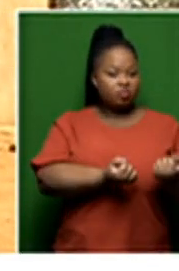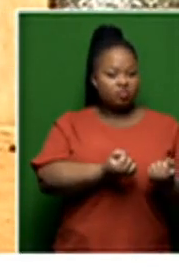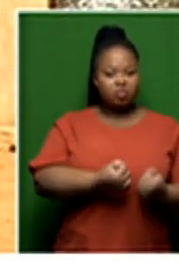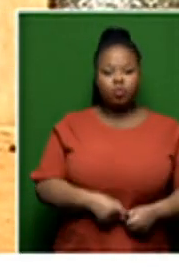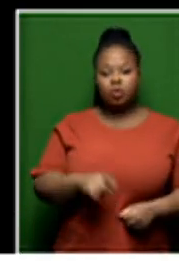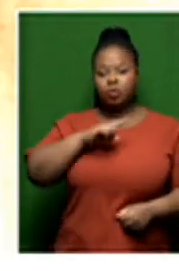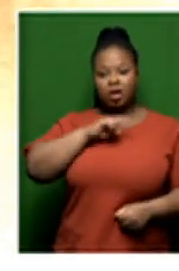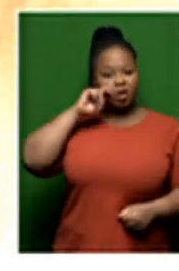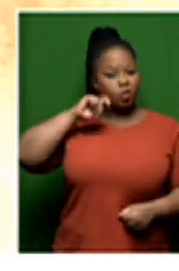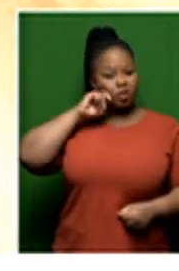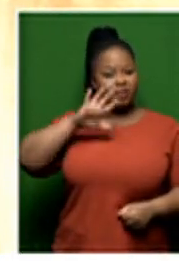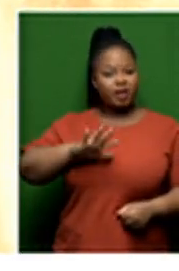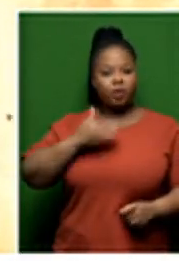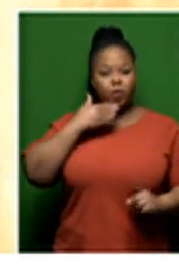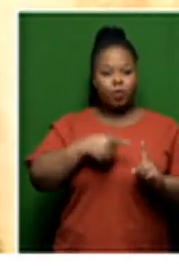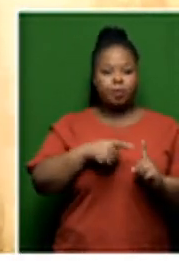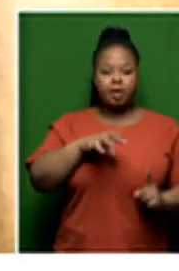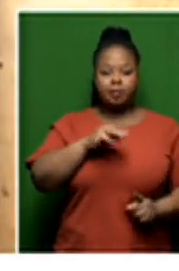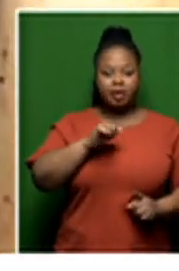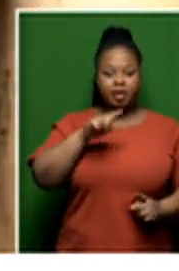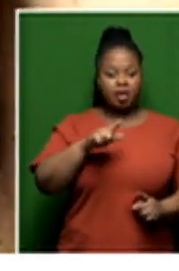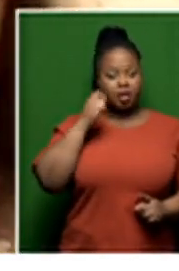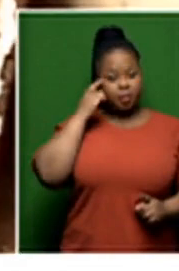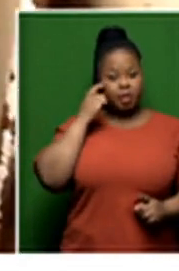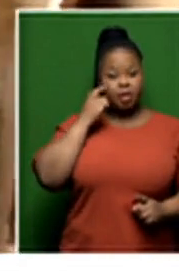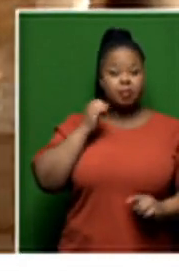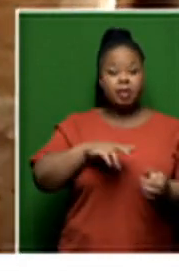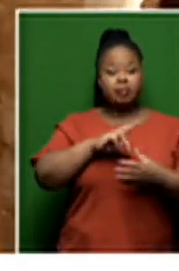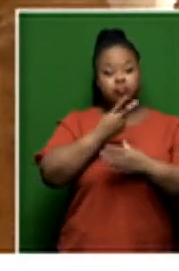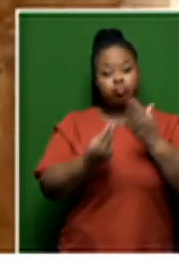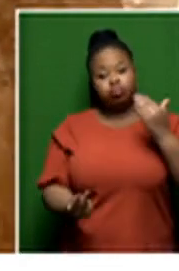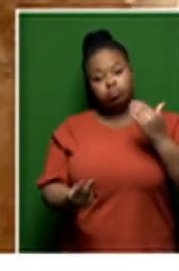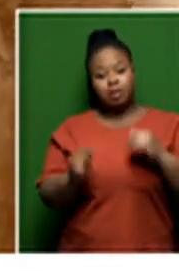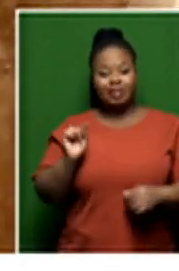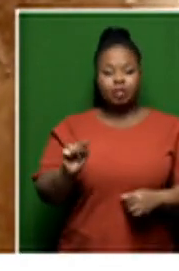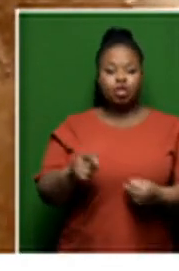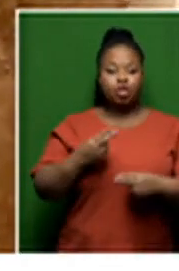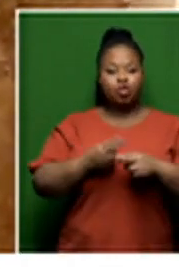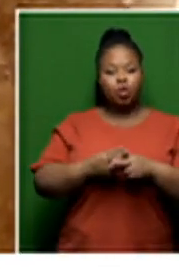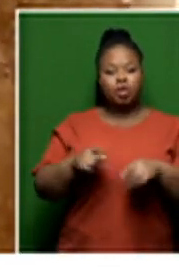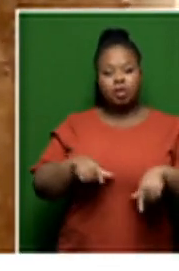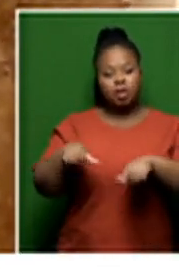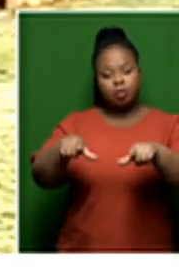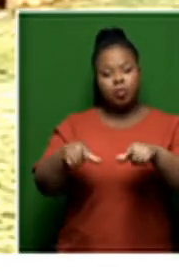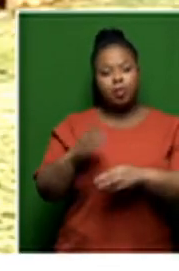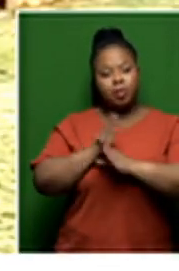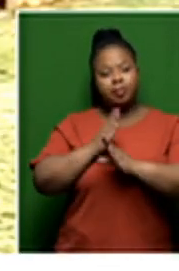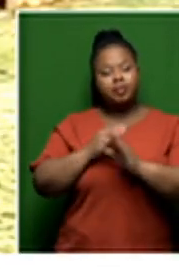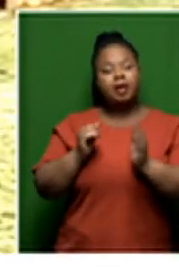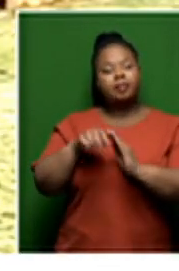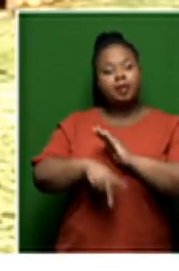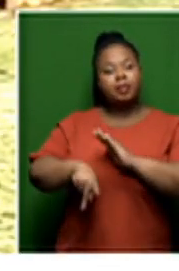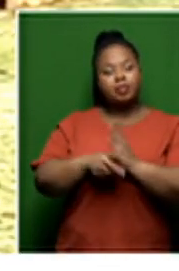of 5-year-old Michael Komape in 2014 when he fell into a pit toilet at his Limpopo primary school.